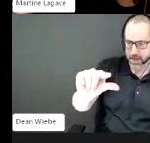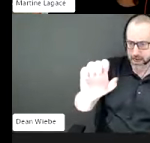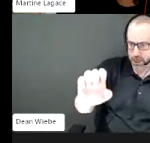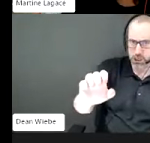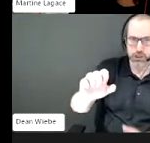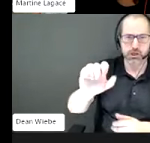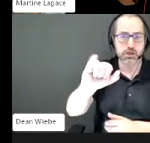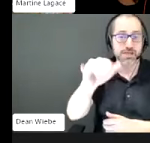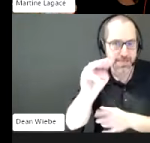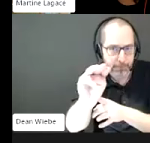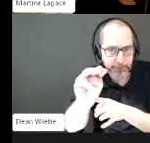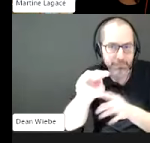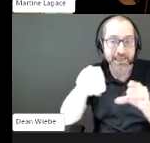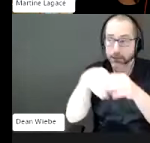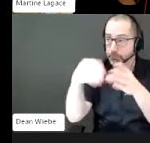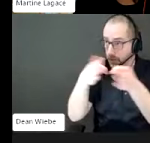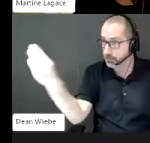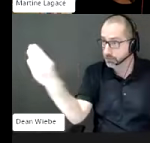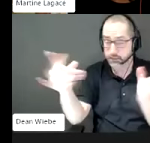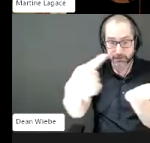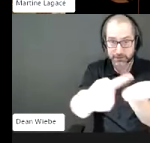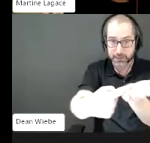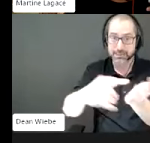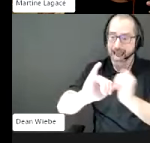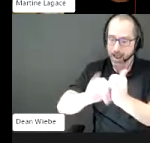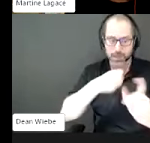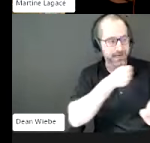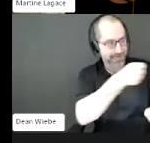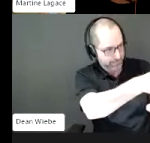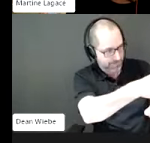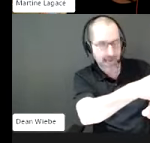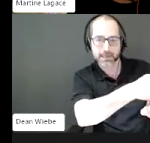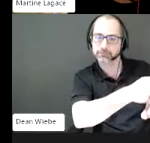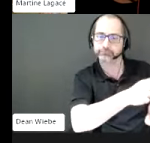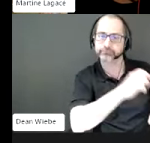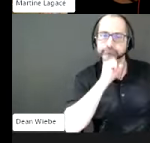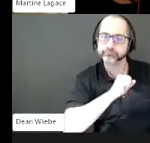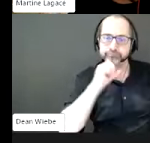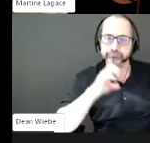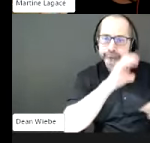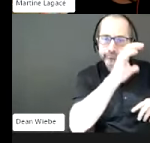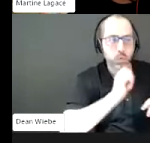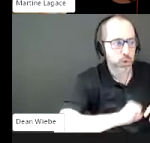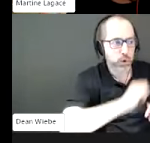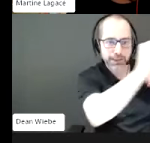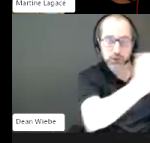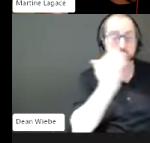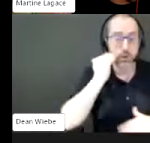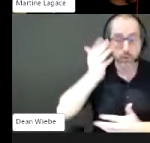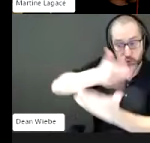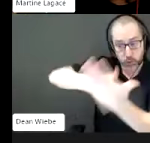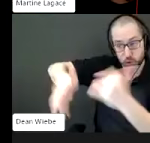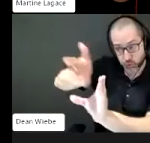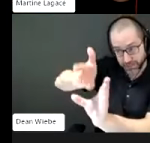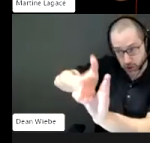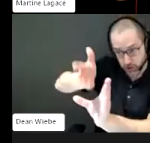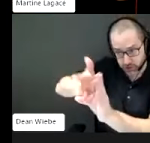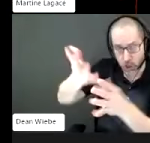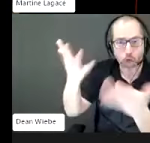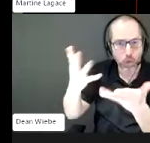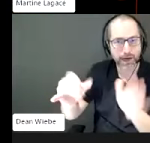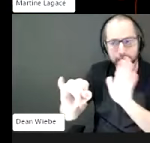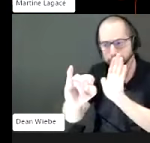sphere to the impact of ageism, we know that, and there's been lots of study in social psychology that show that what we are exposed